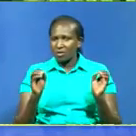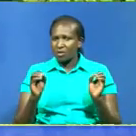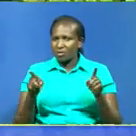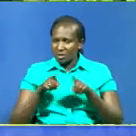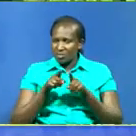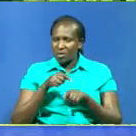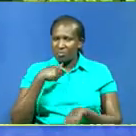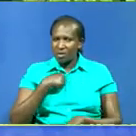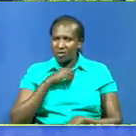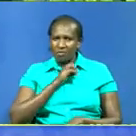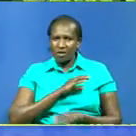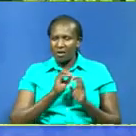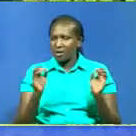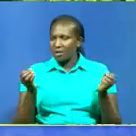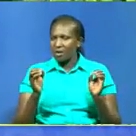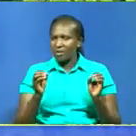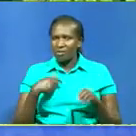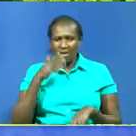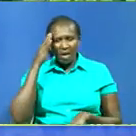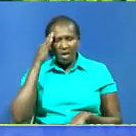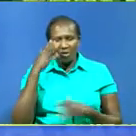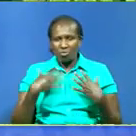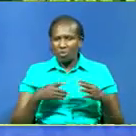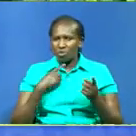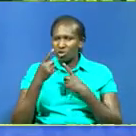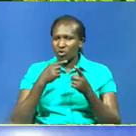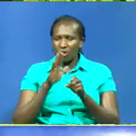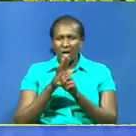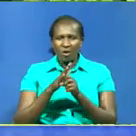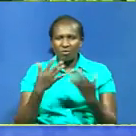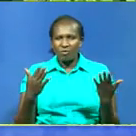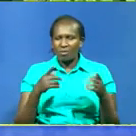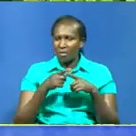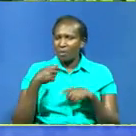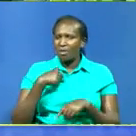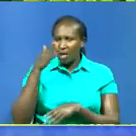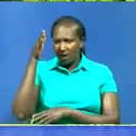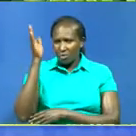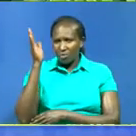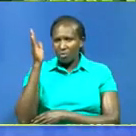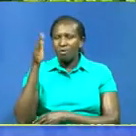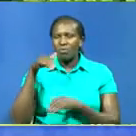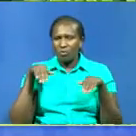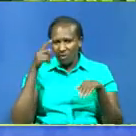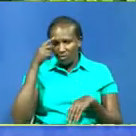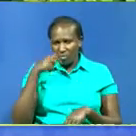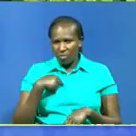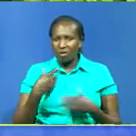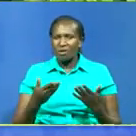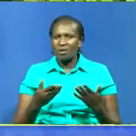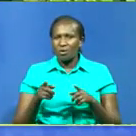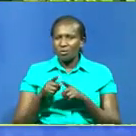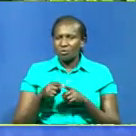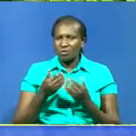a single parent. I know out there people talk so many things, but I tell them, me, I know that Mungu amenigojea. And these kids know God